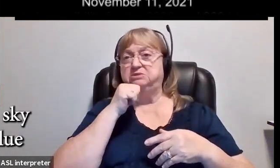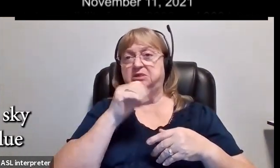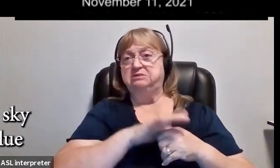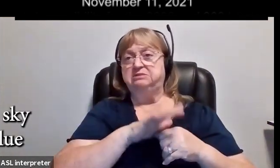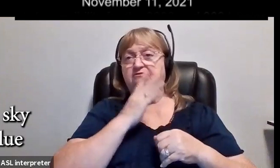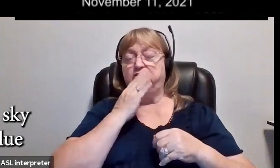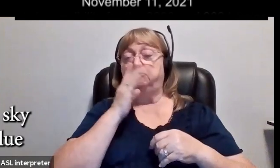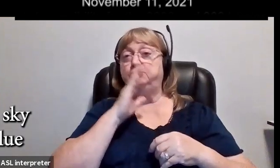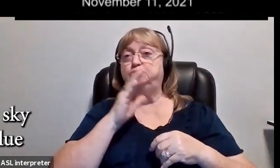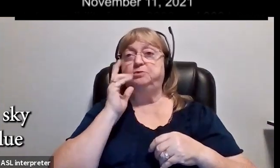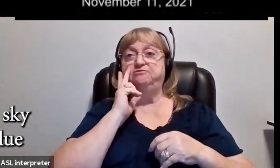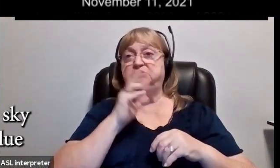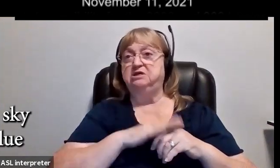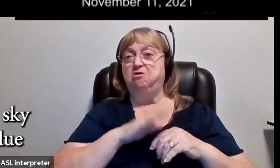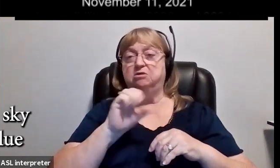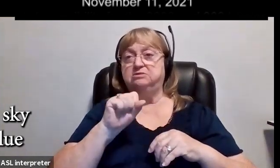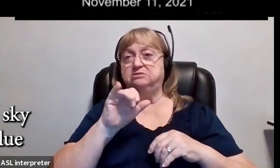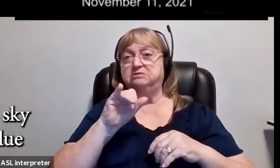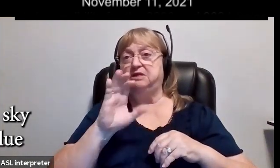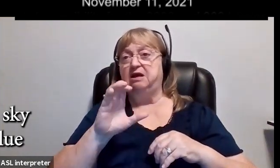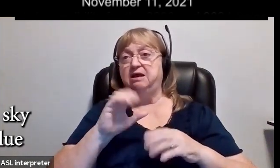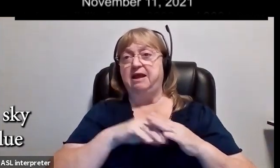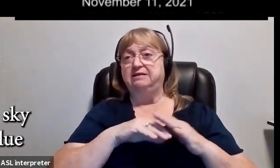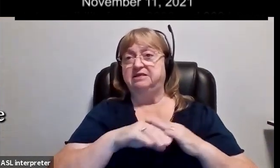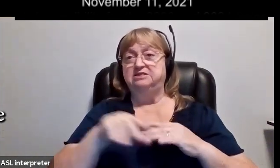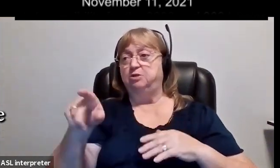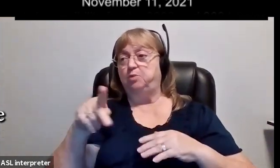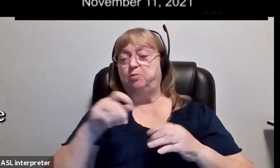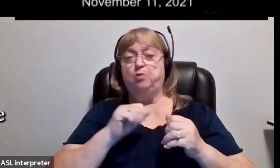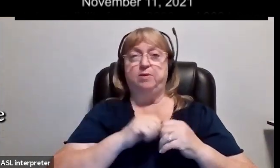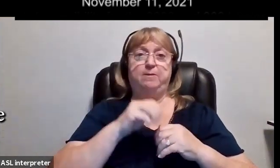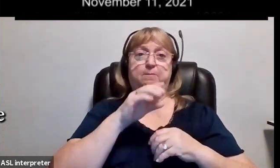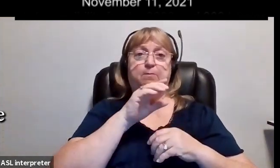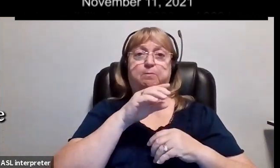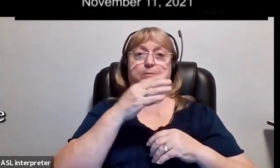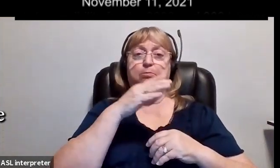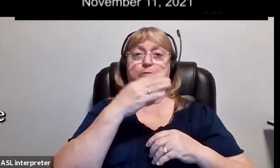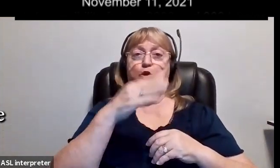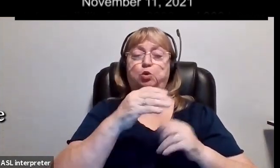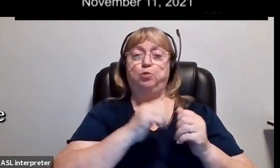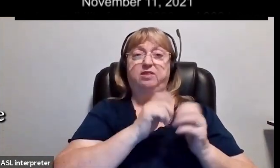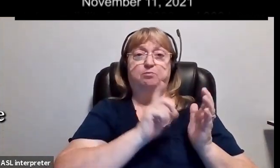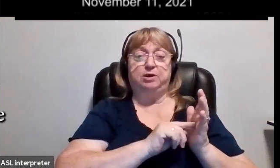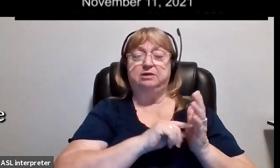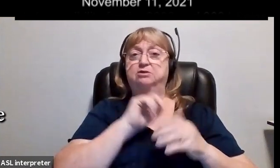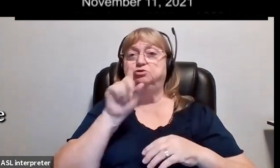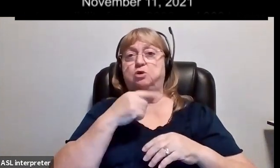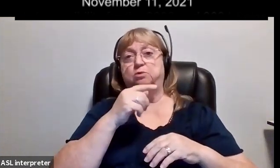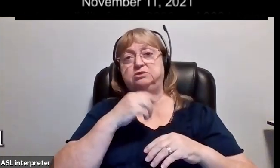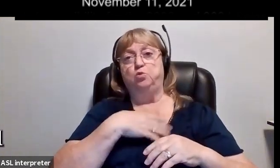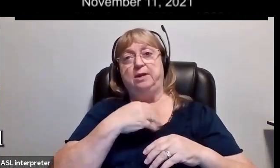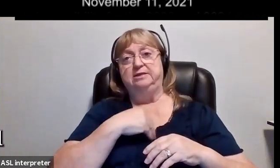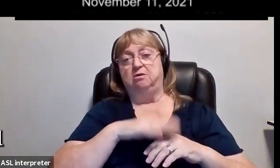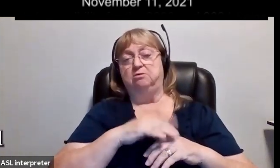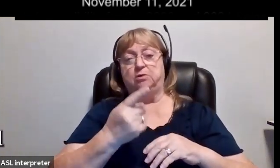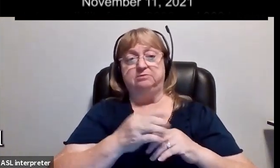you'll never see on any of the y-axis slides, the purple with the blue with print. There'll always be white on one of those colors.